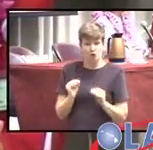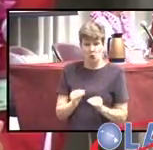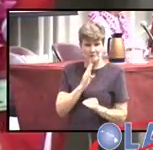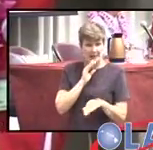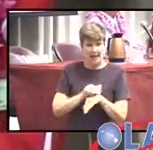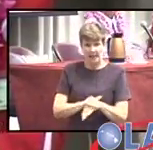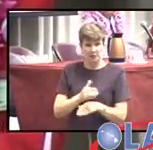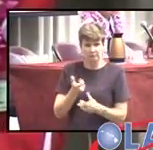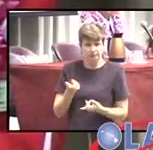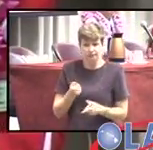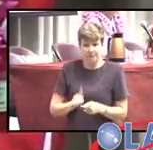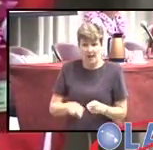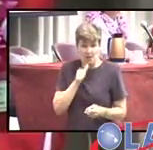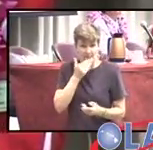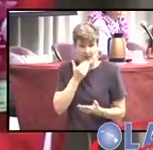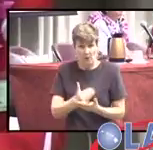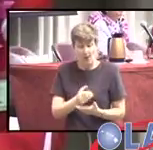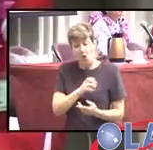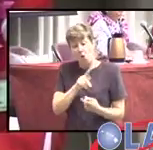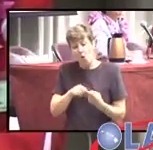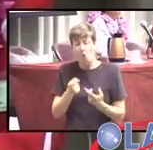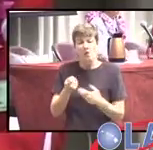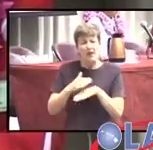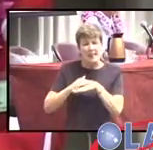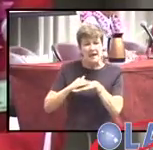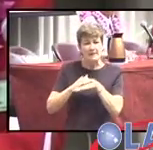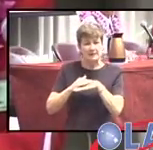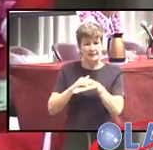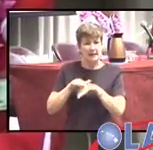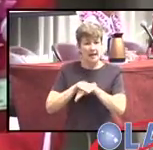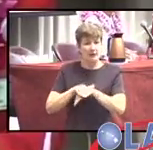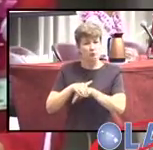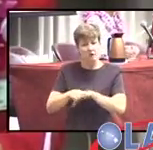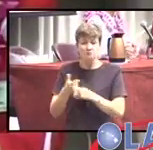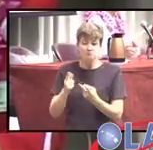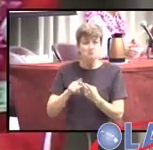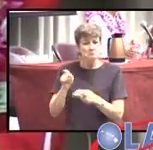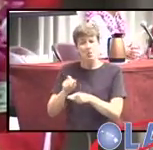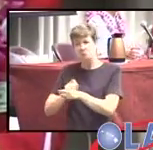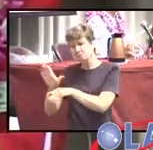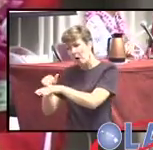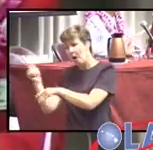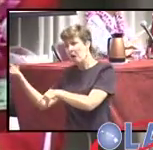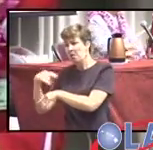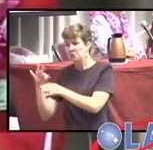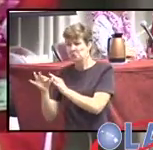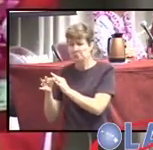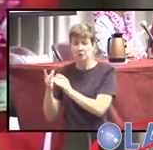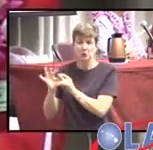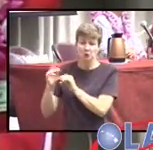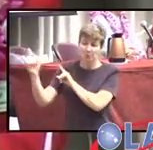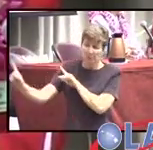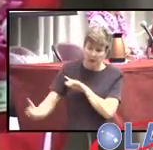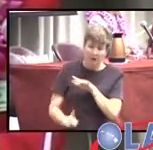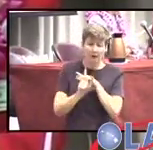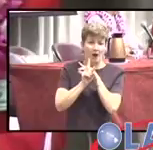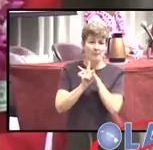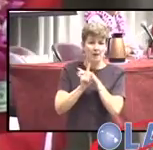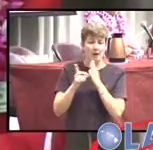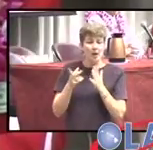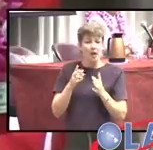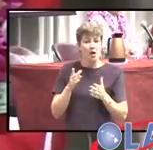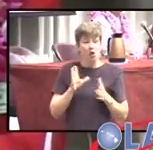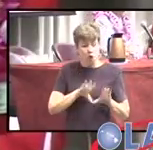English well or who had limited English proficiency, you needed to call an interpreter. The interpreter would come and